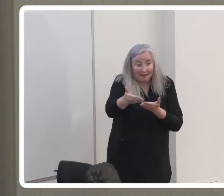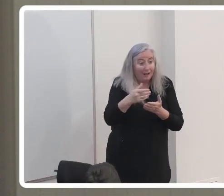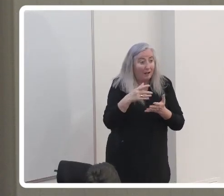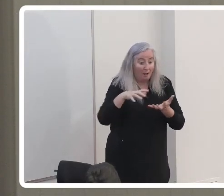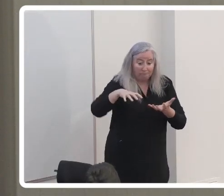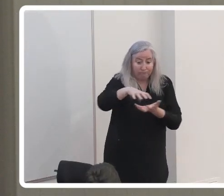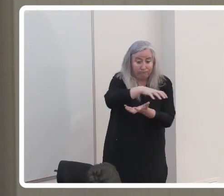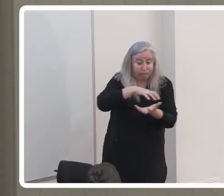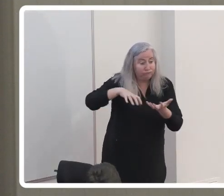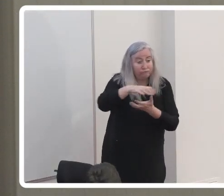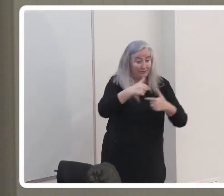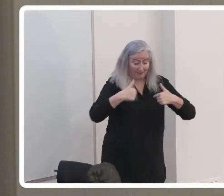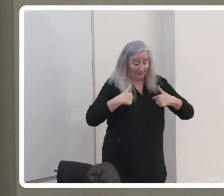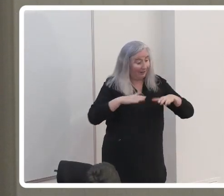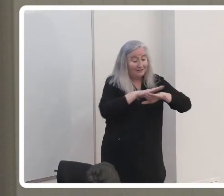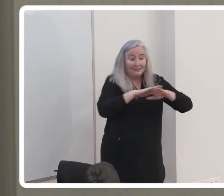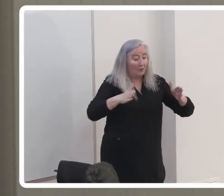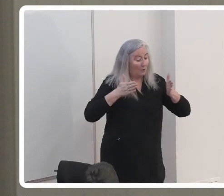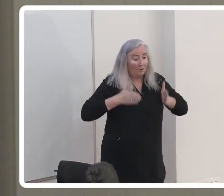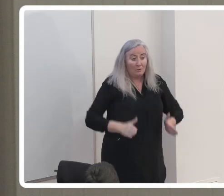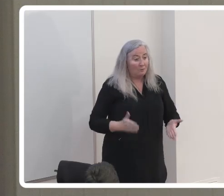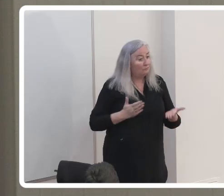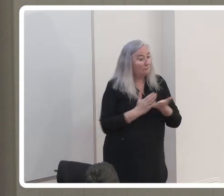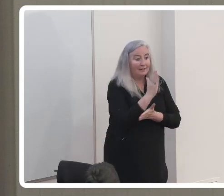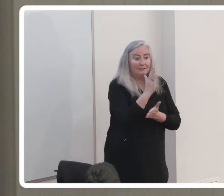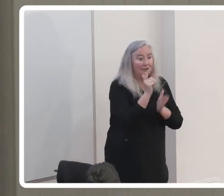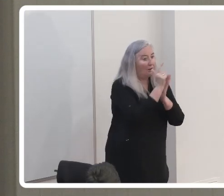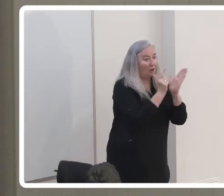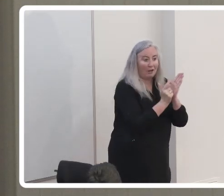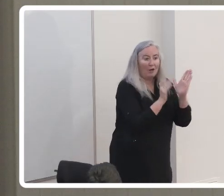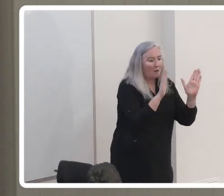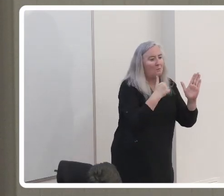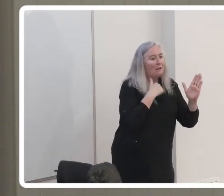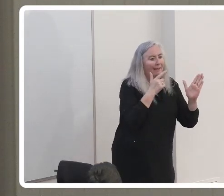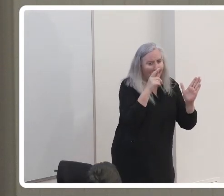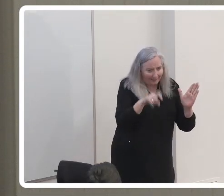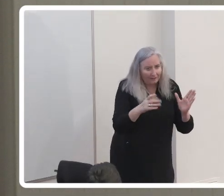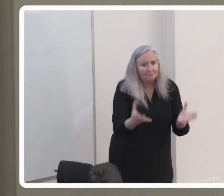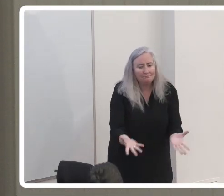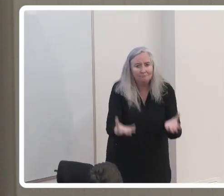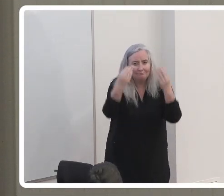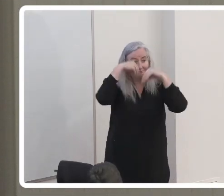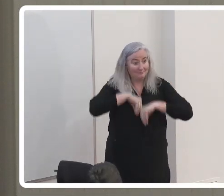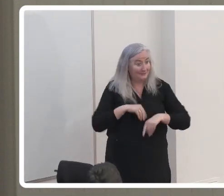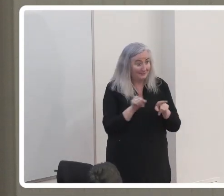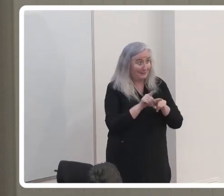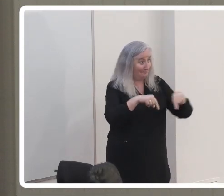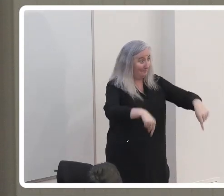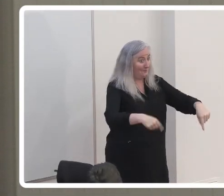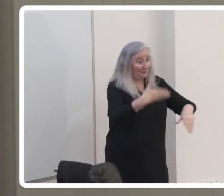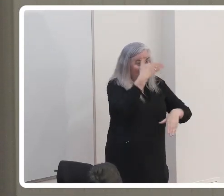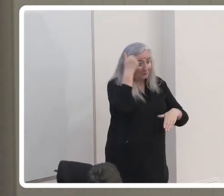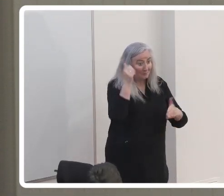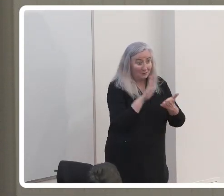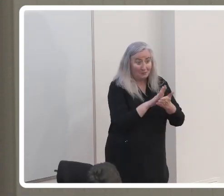not human rights lawyers, there are numerous opportunities to gain know-how, including this summer school. My personal